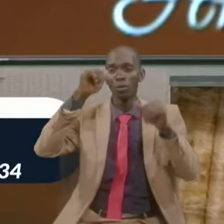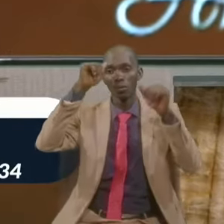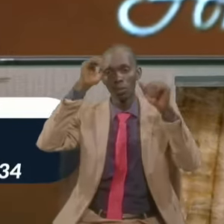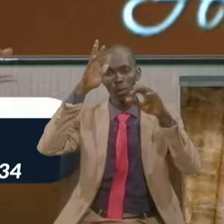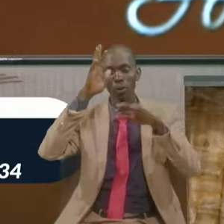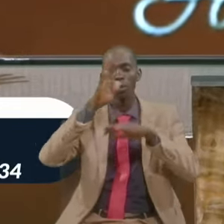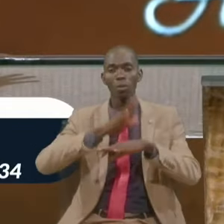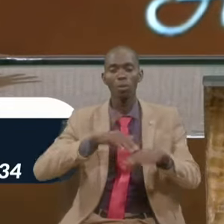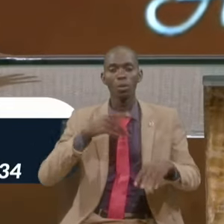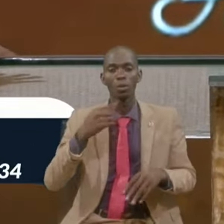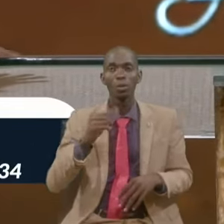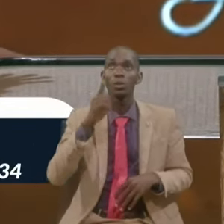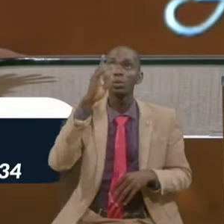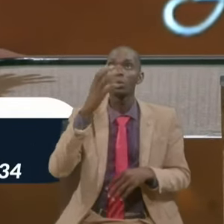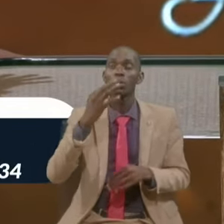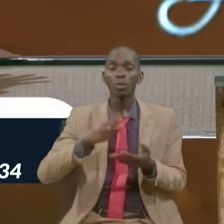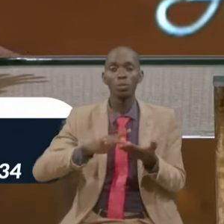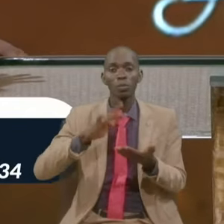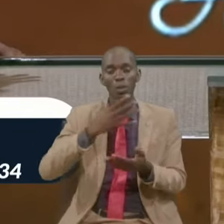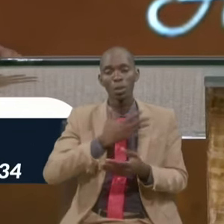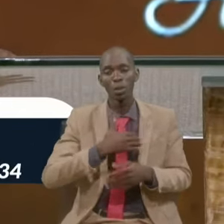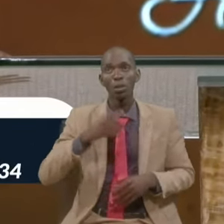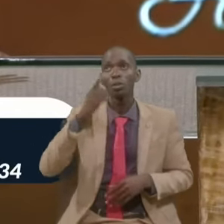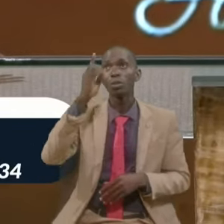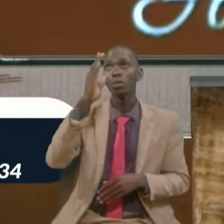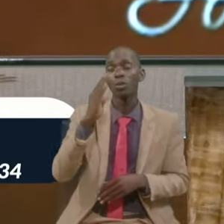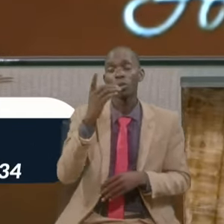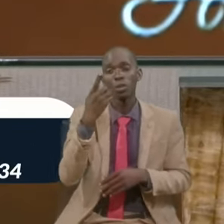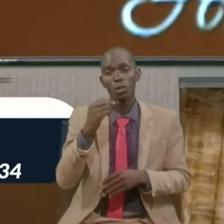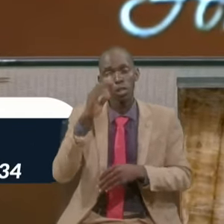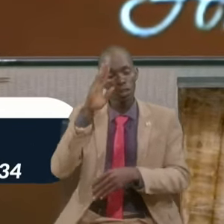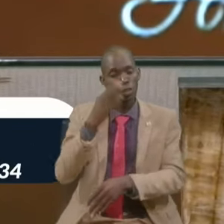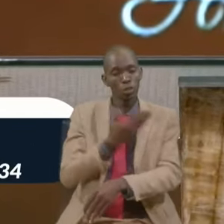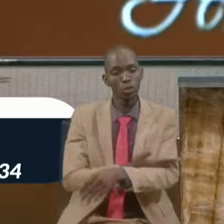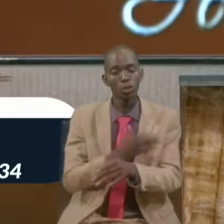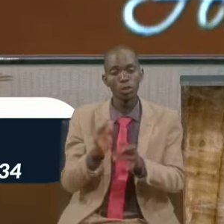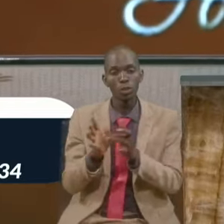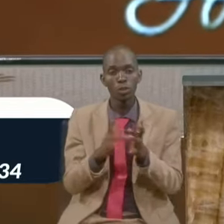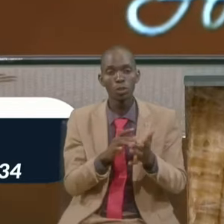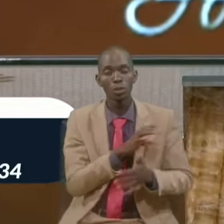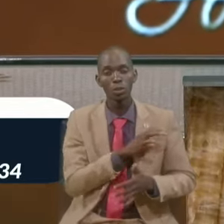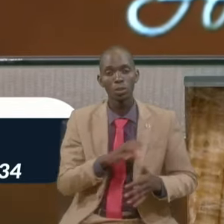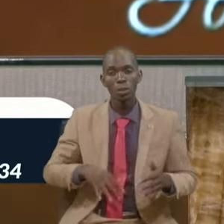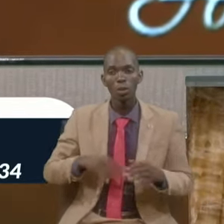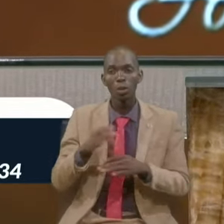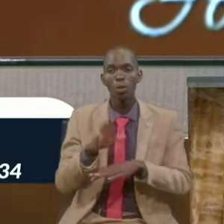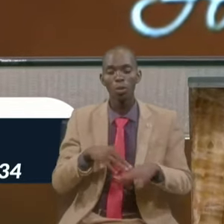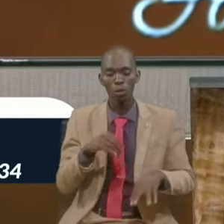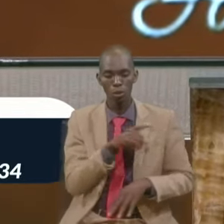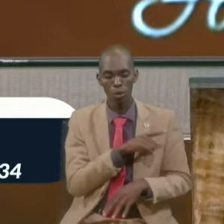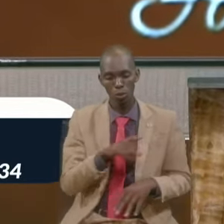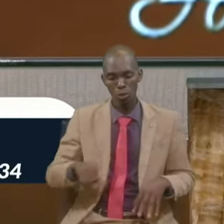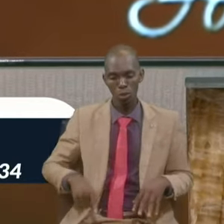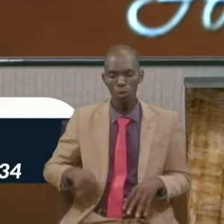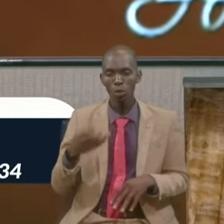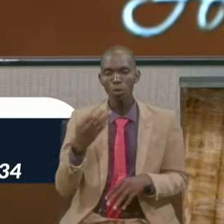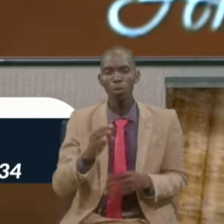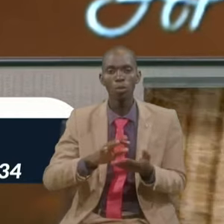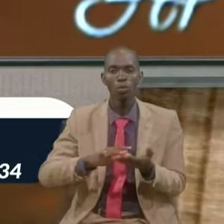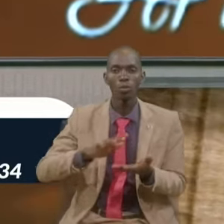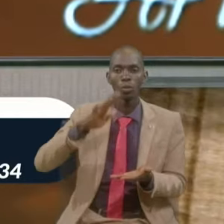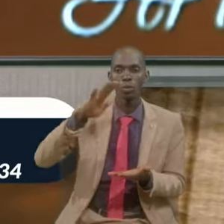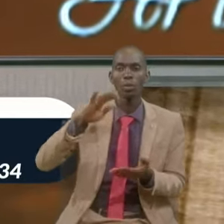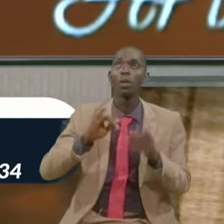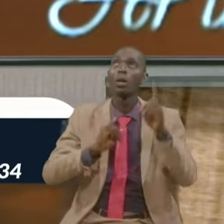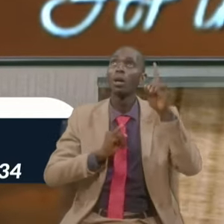of glory. And God the Son, Jesus Christ, referred to as Lord of glory. I and